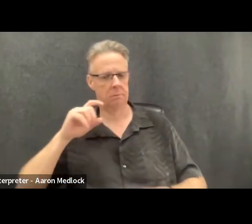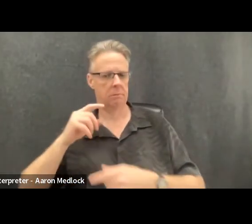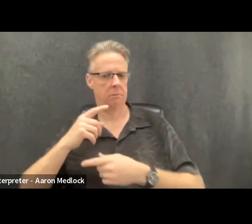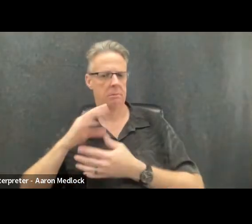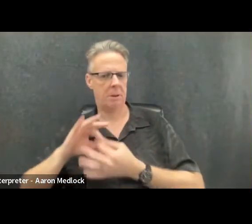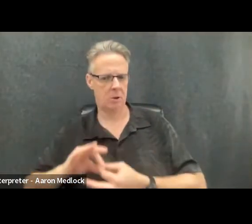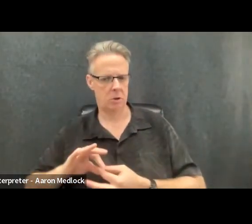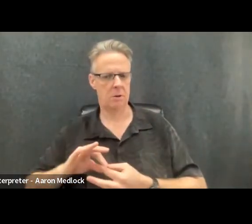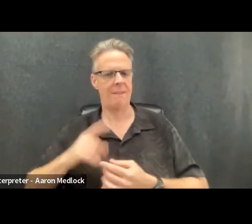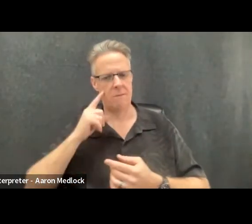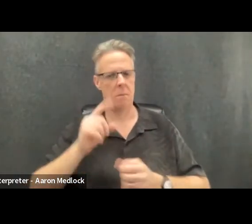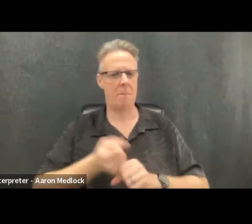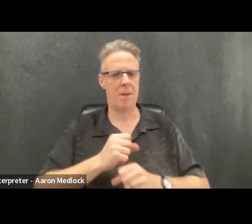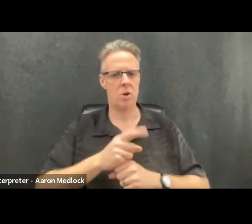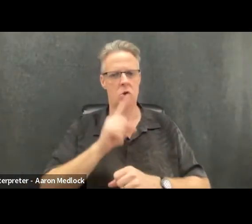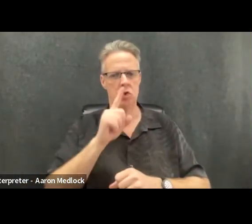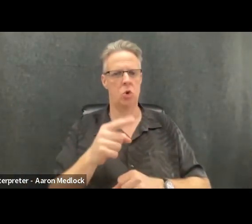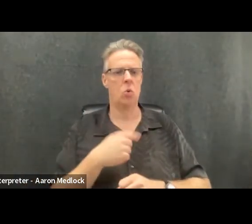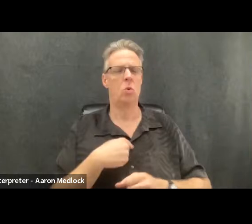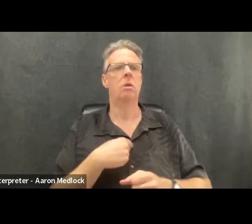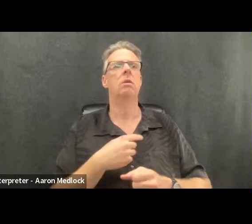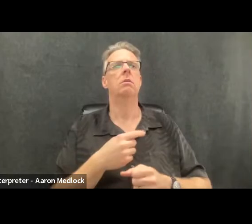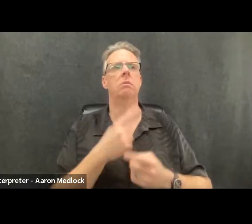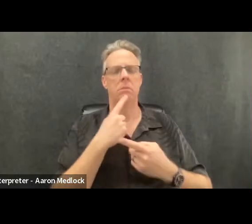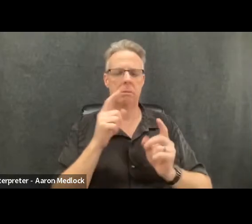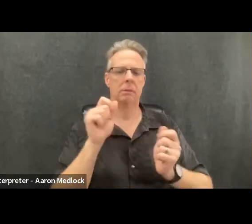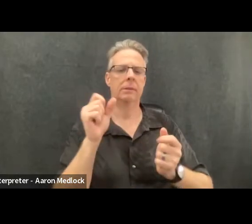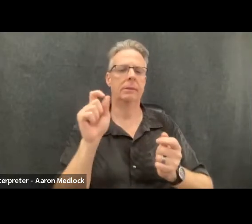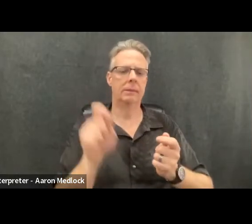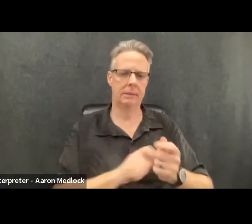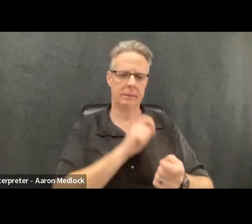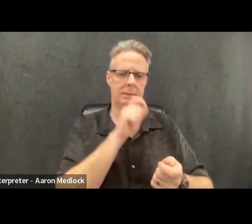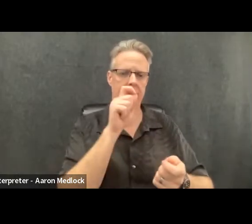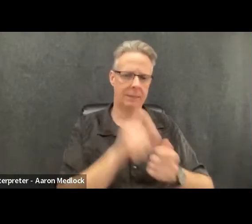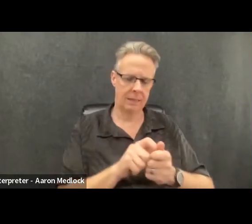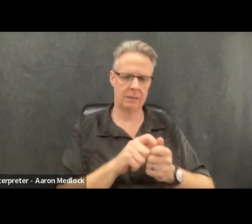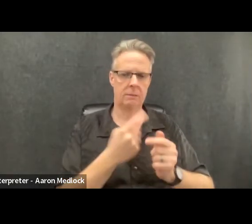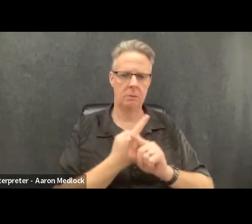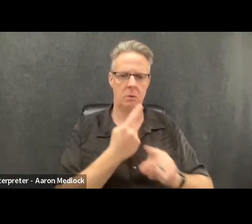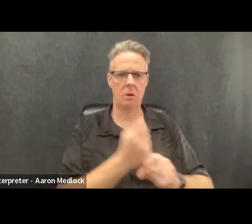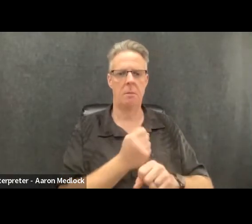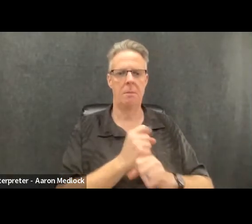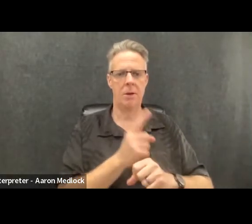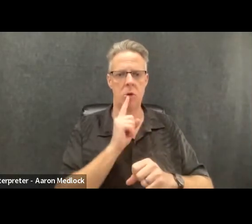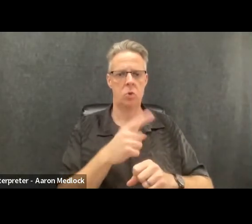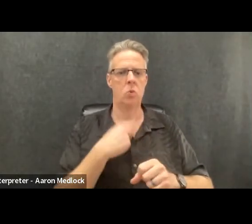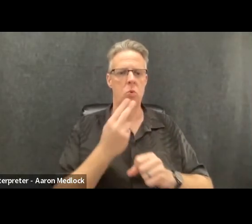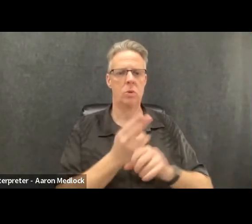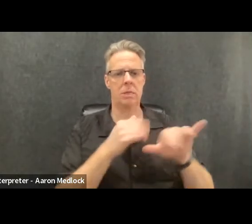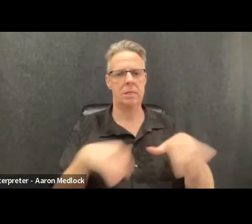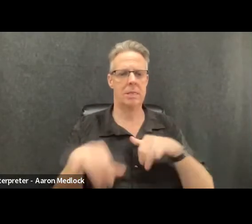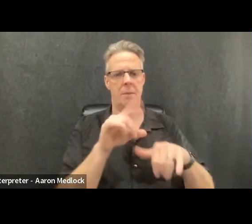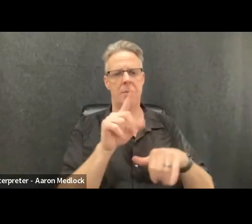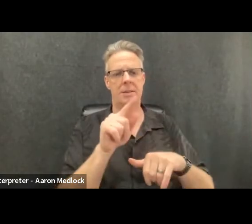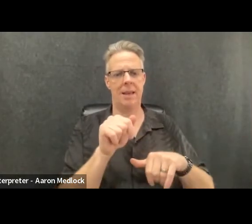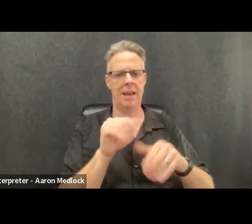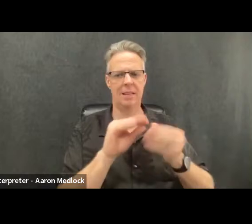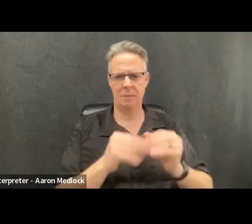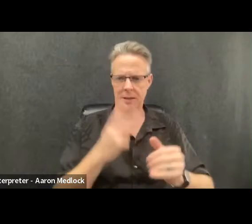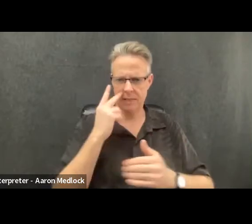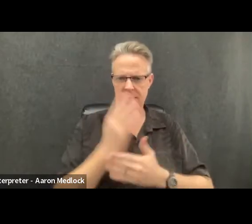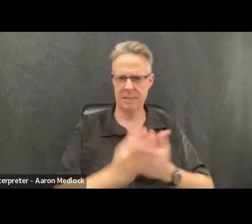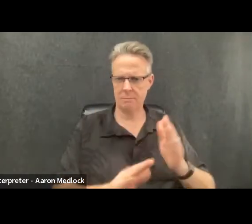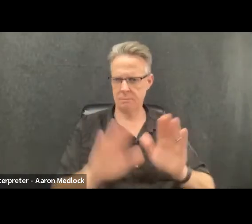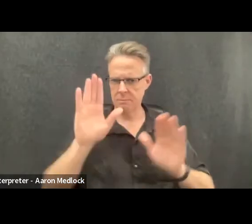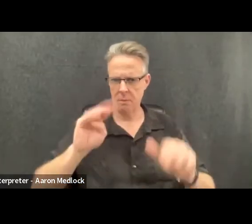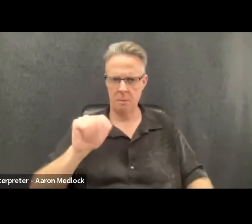we're resolving exactly what it is that we're looking at, making sure that we're all using the same data set. So I saw a couple other hands, Martha